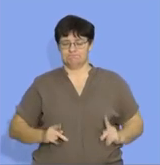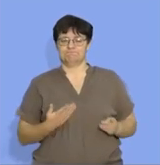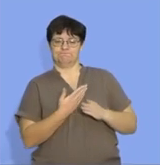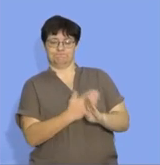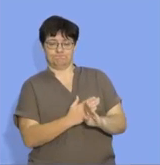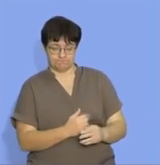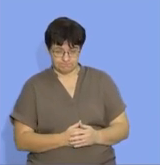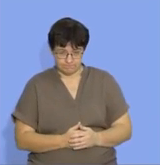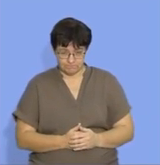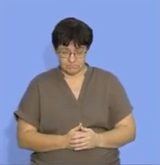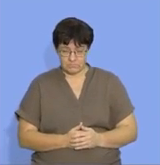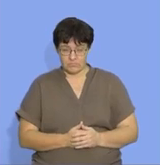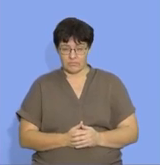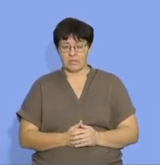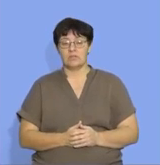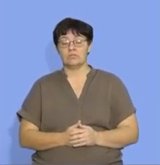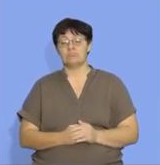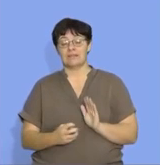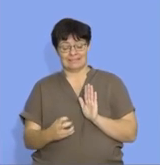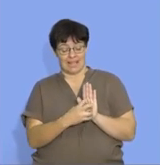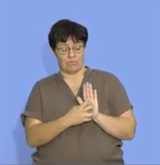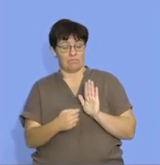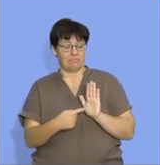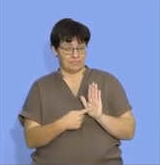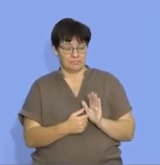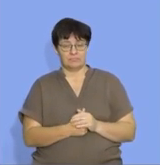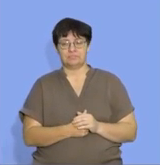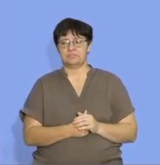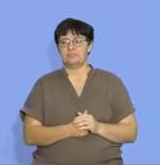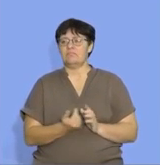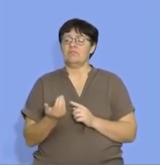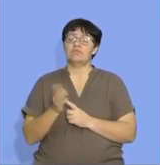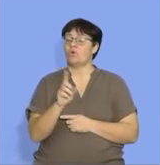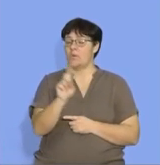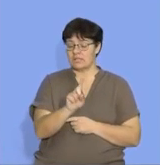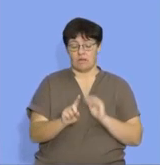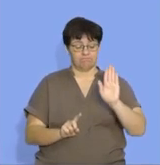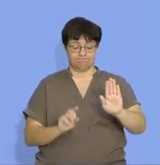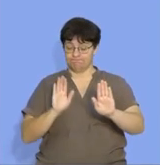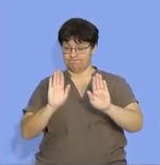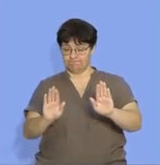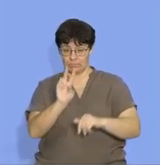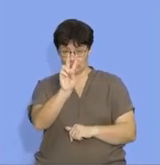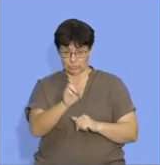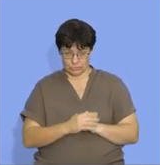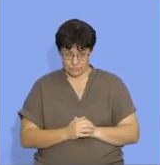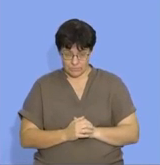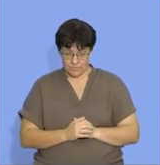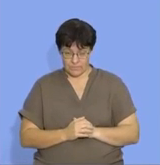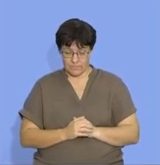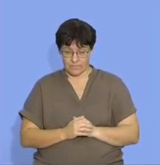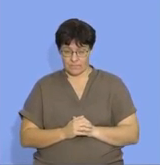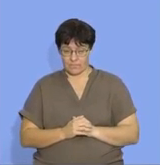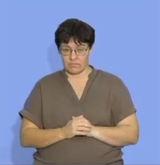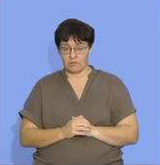I'm going to read it to you. The diagram below, right, on the next page, shows two methods, right? We've got two methods